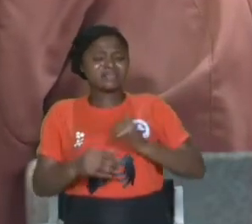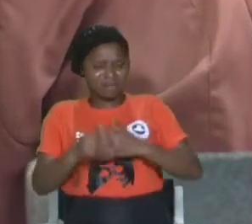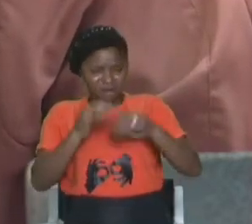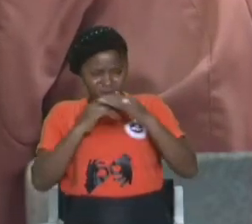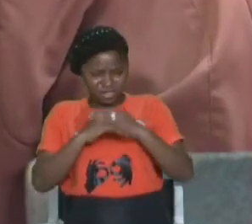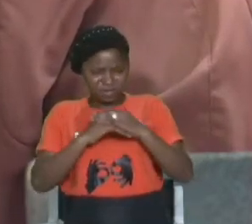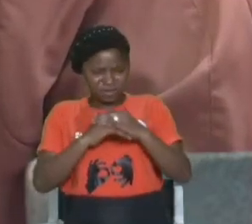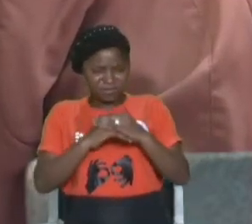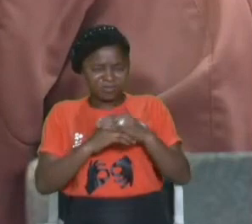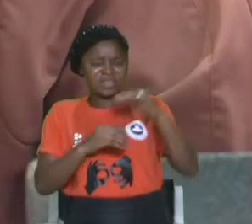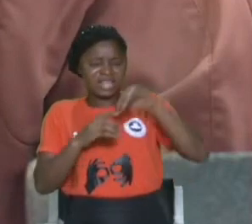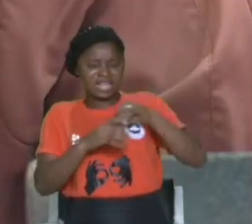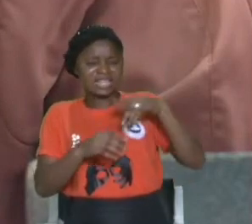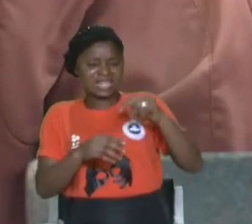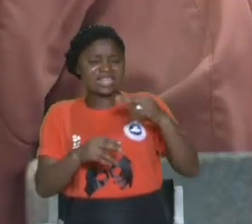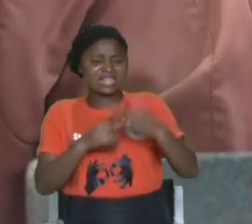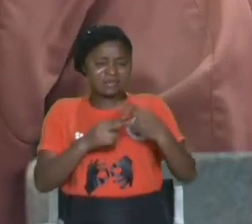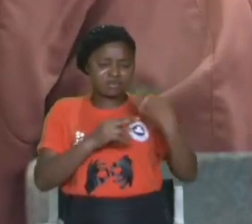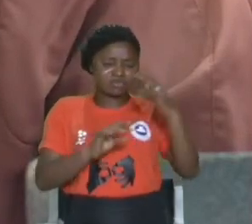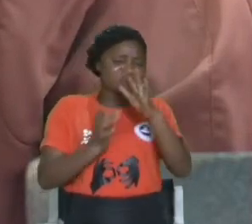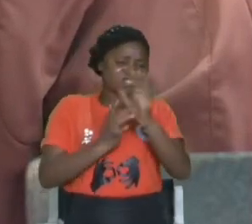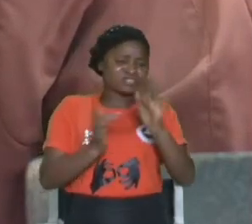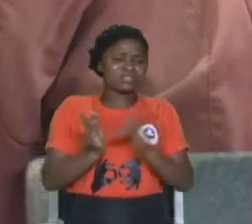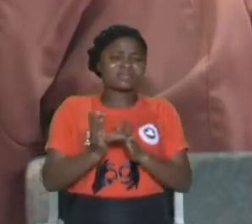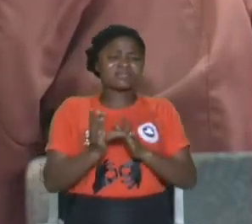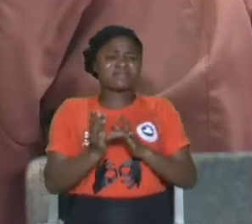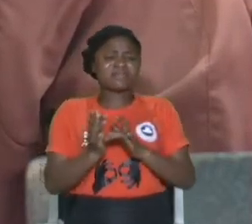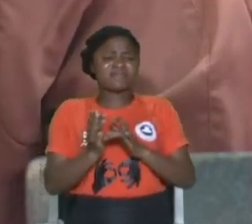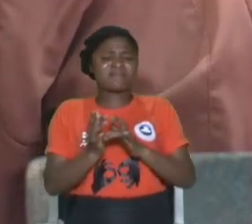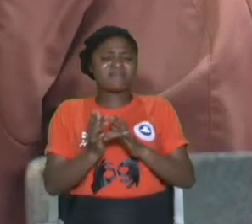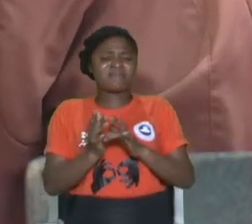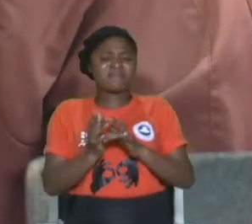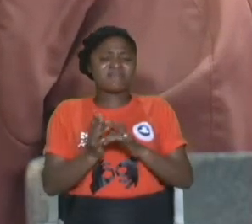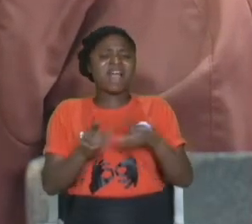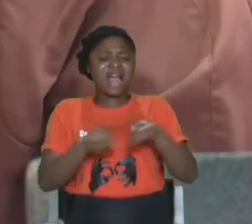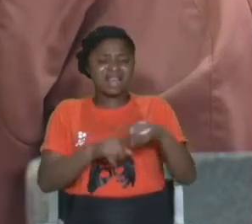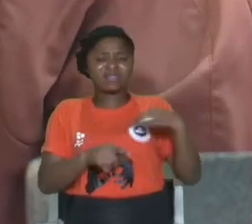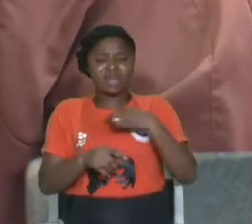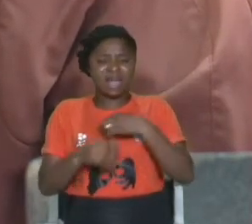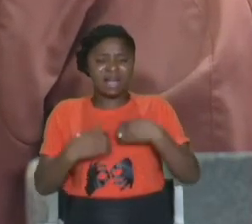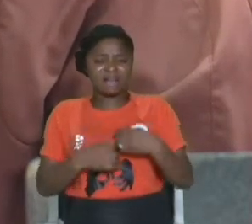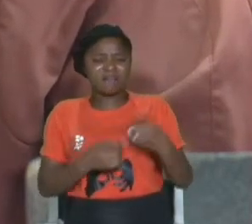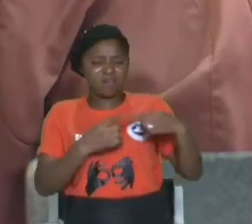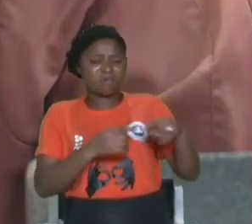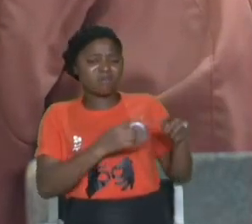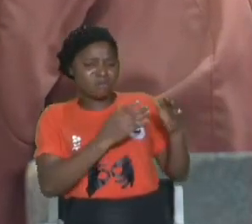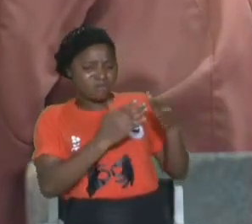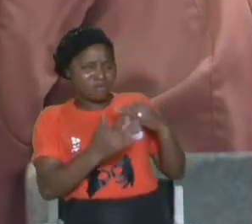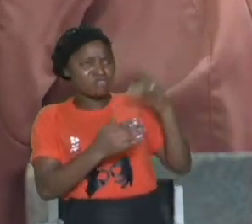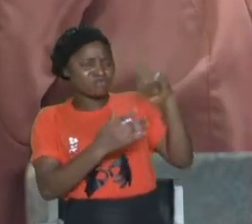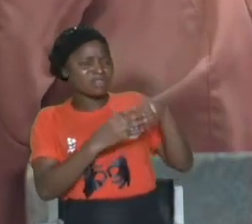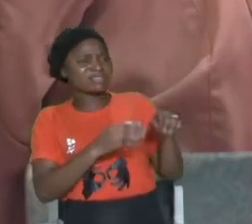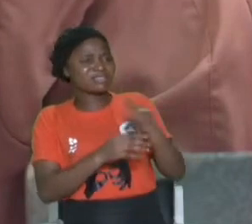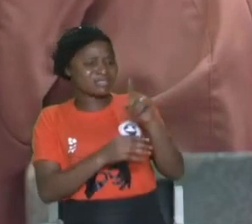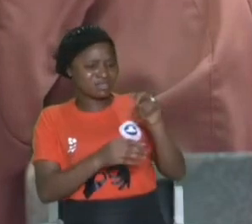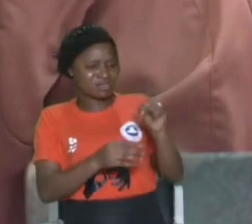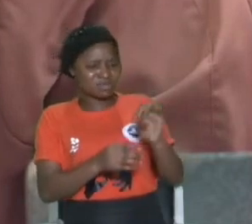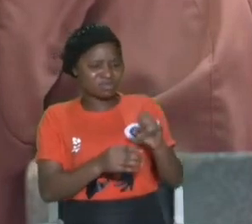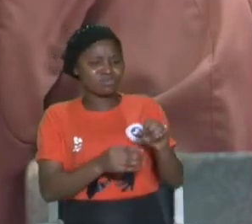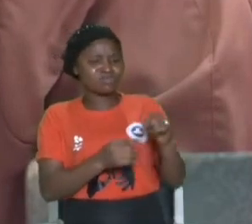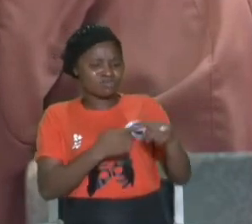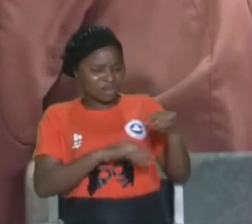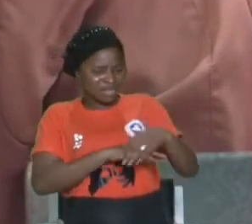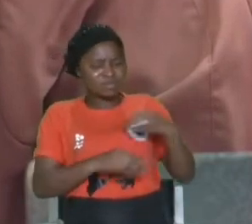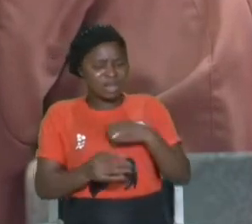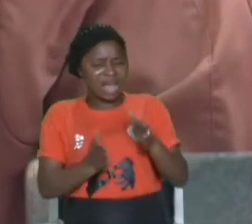worship in the name of Jesus. As we appear before you in Zion tonight, we ask, O